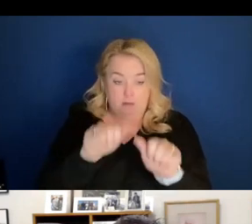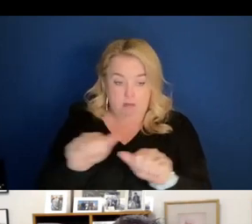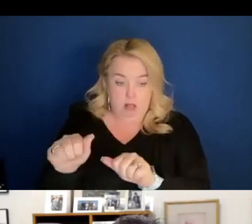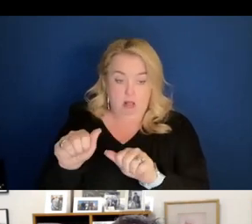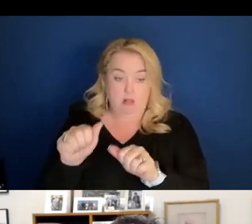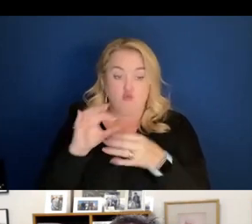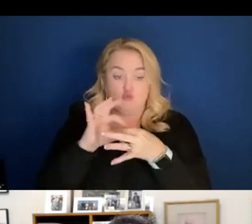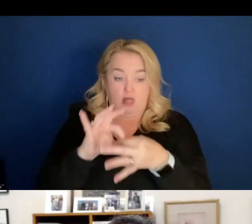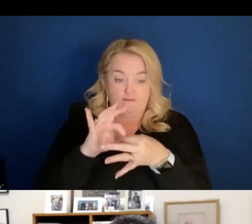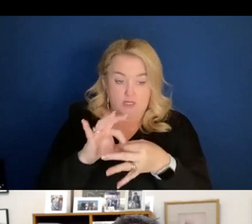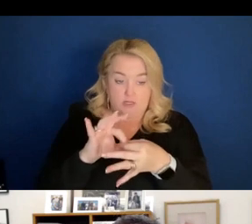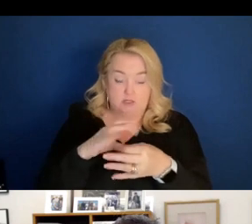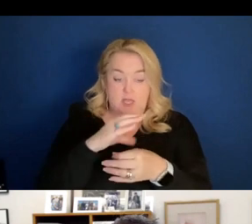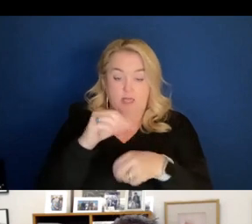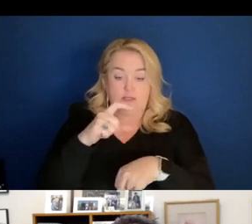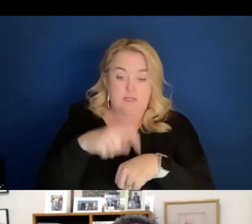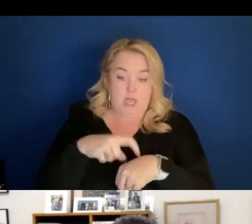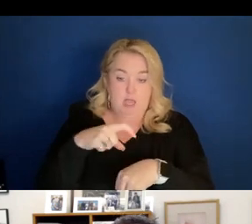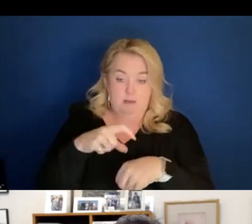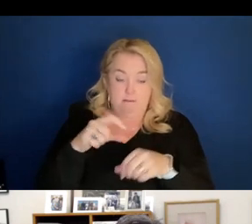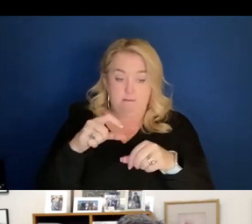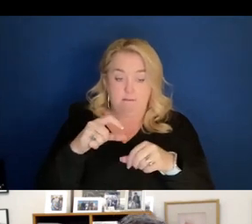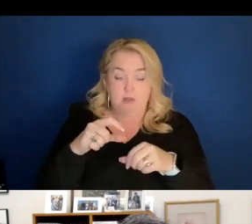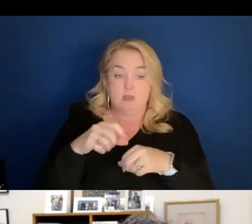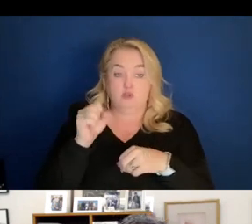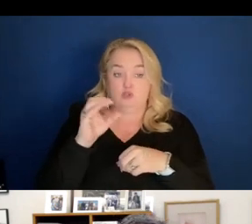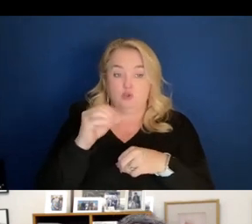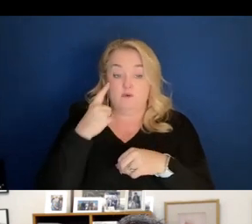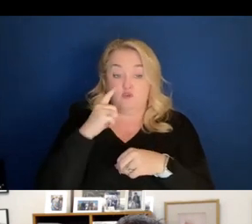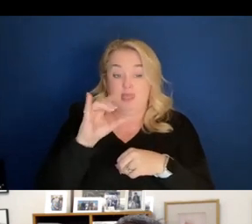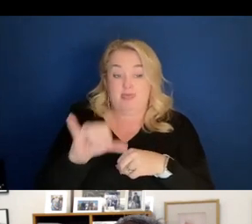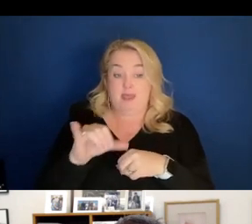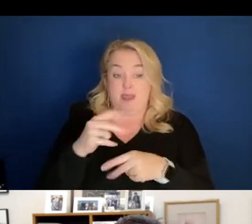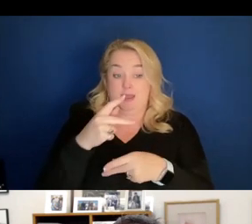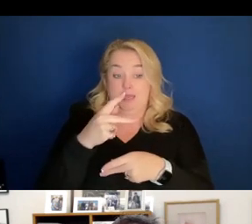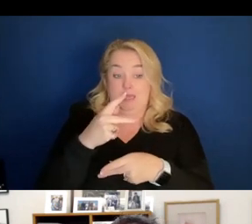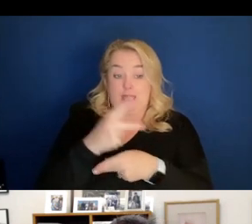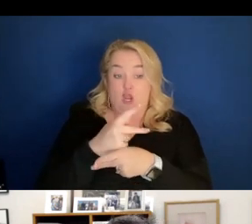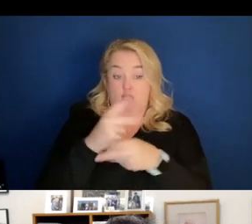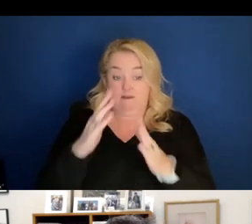relevant, and time bounded. And so for this caregiver support group,